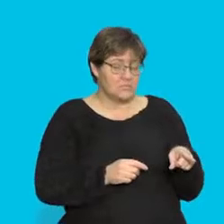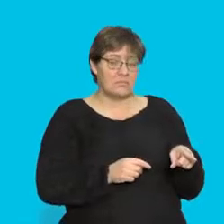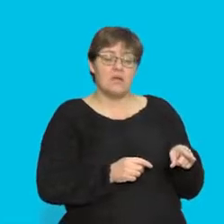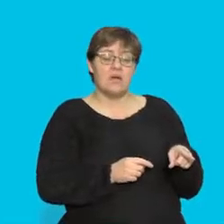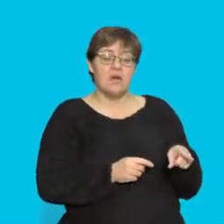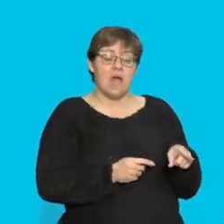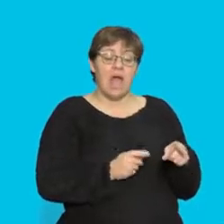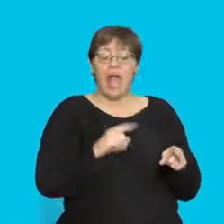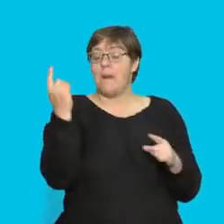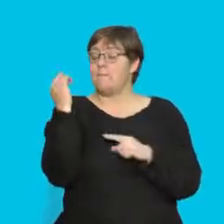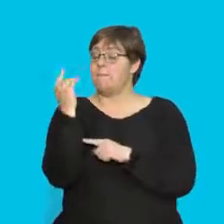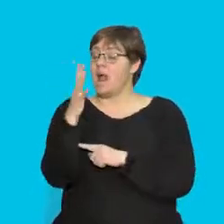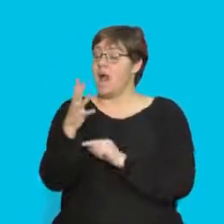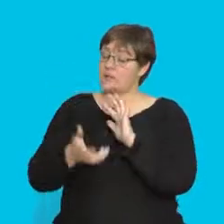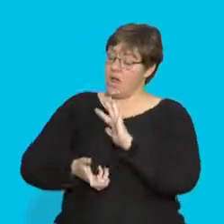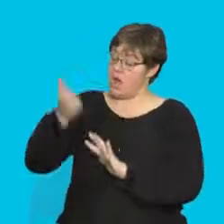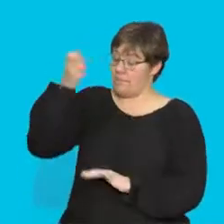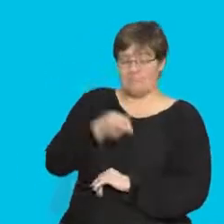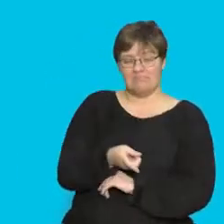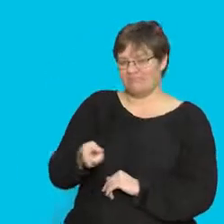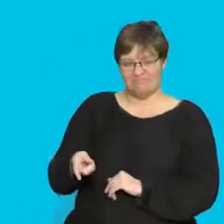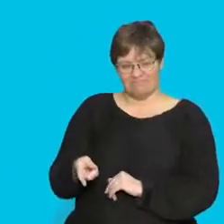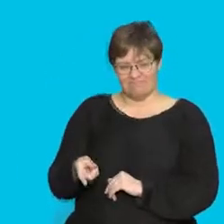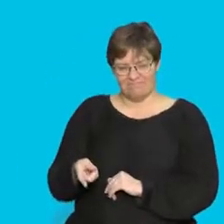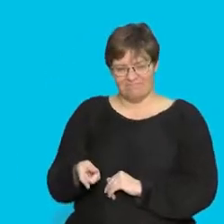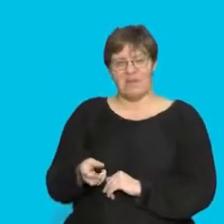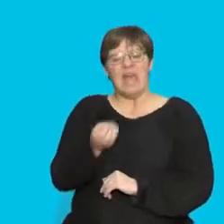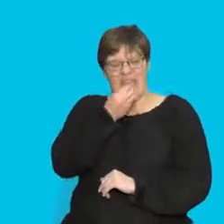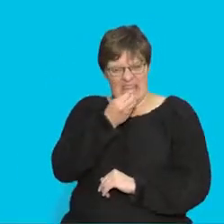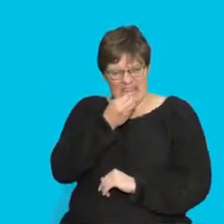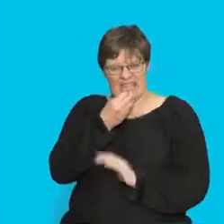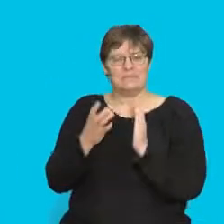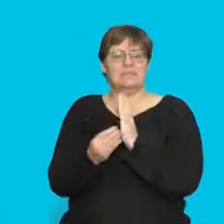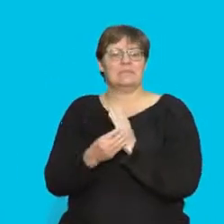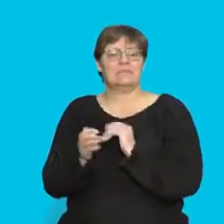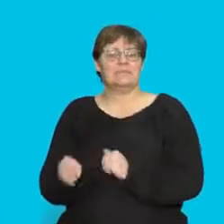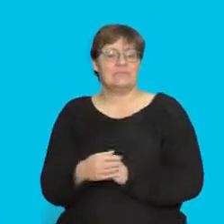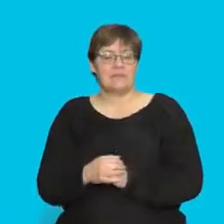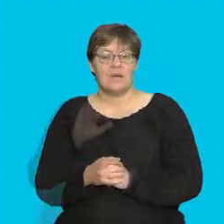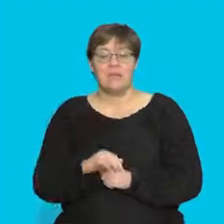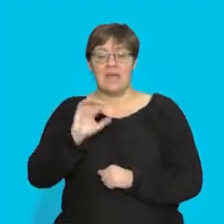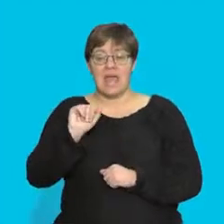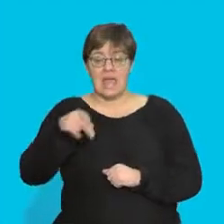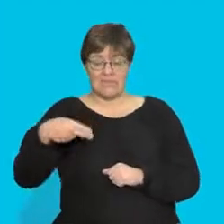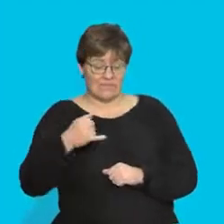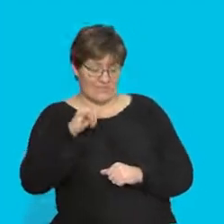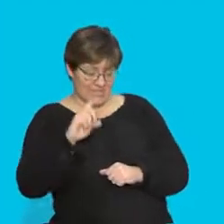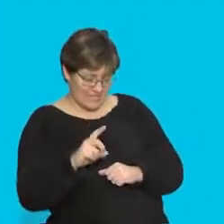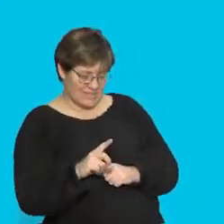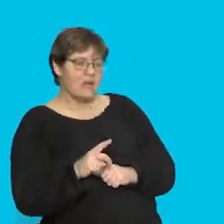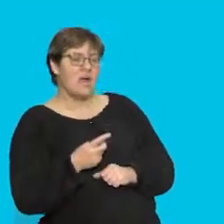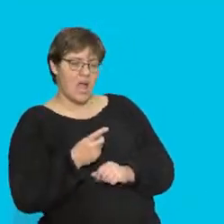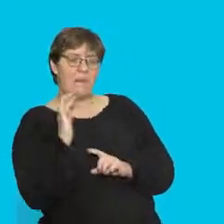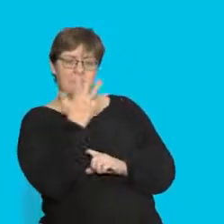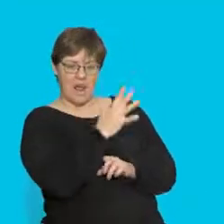don't harm other plant varieties. Clearly, they're carnivorous. But